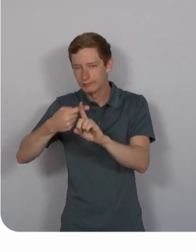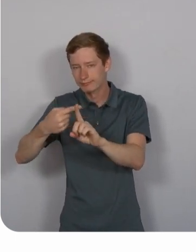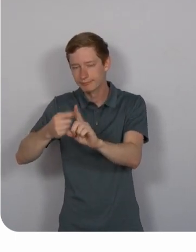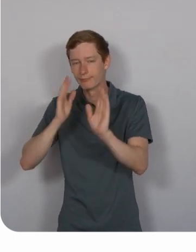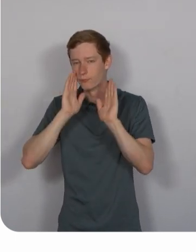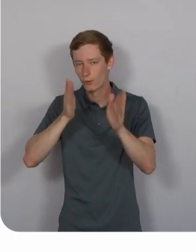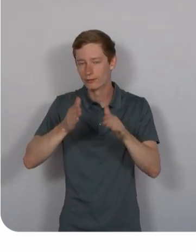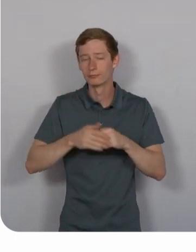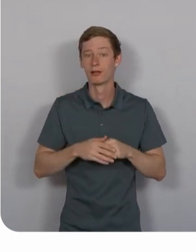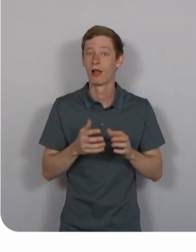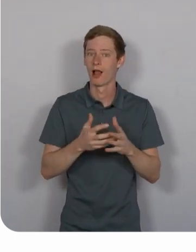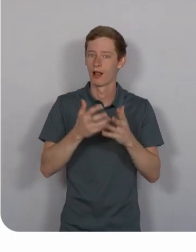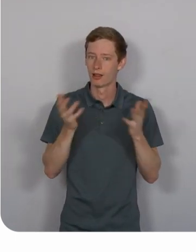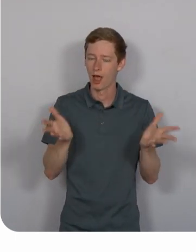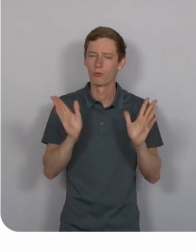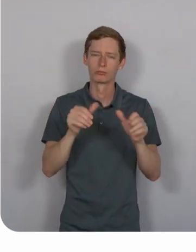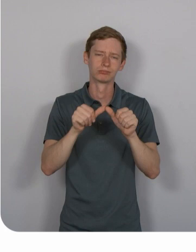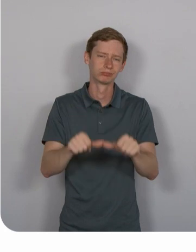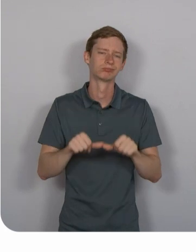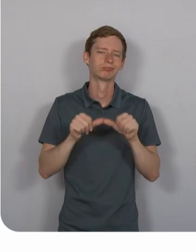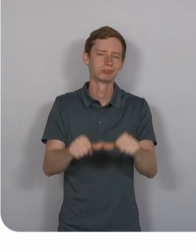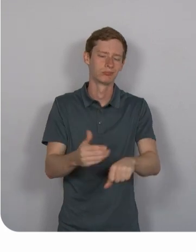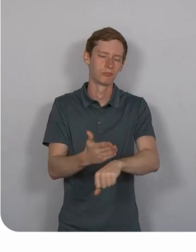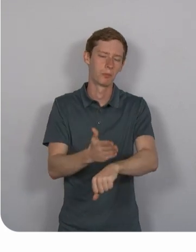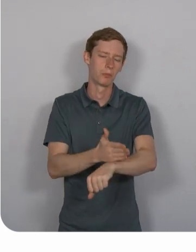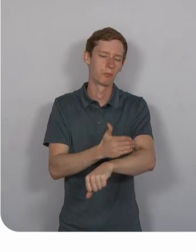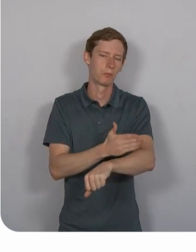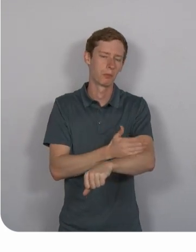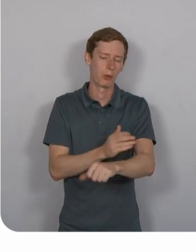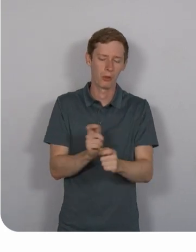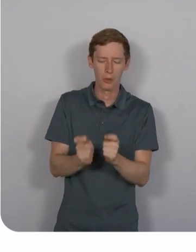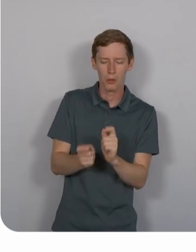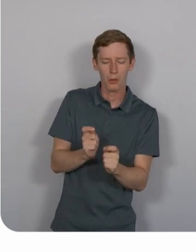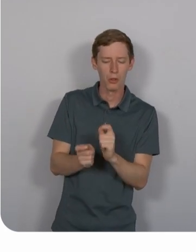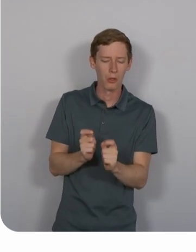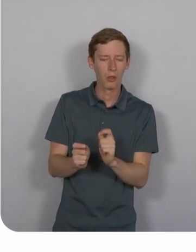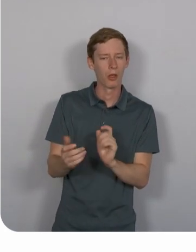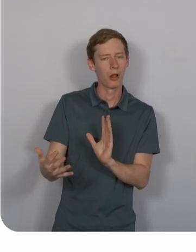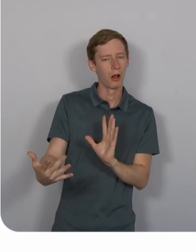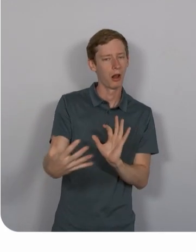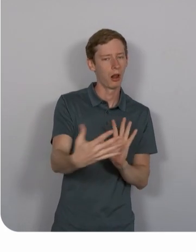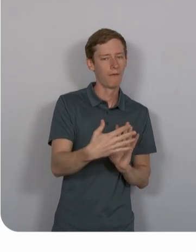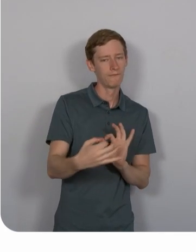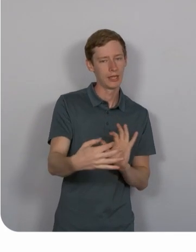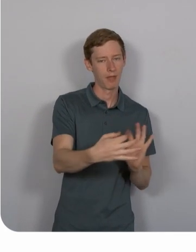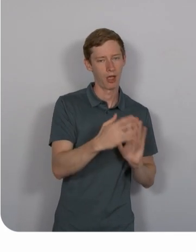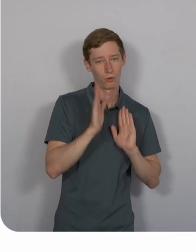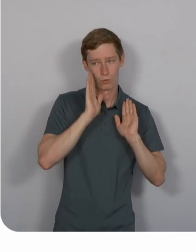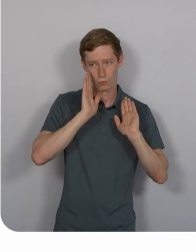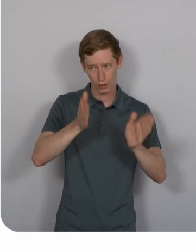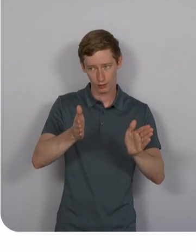There's just a lot that we're going to continue improving and tuning as we get more feedback. But what I think you're going to